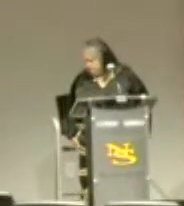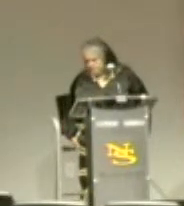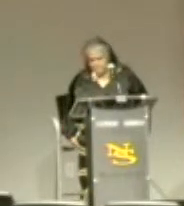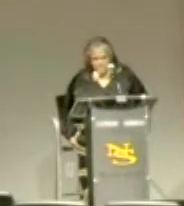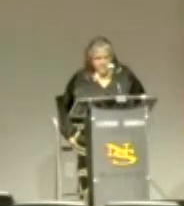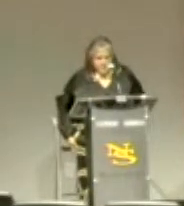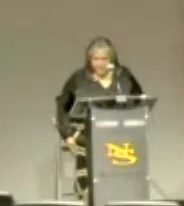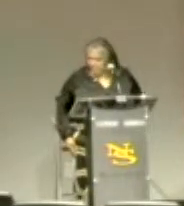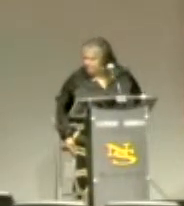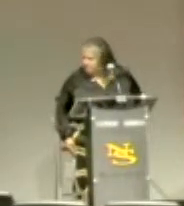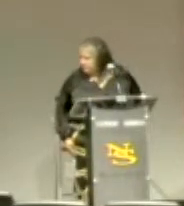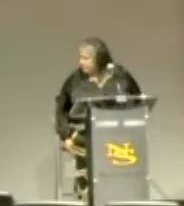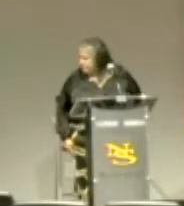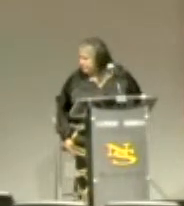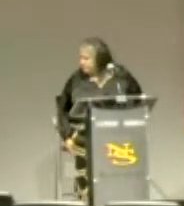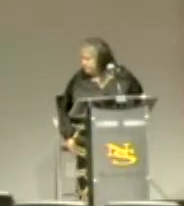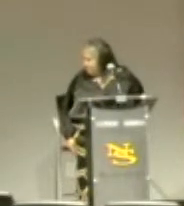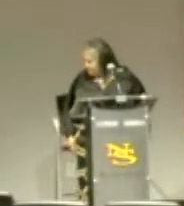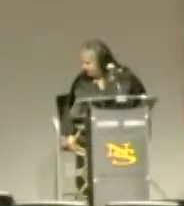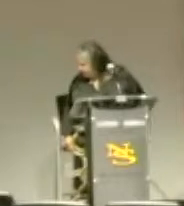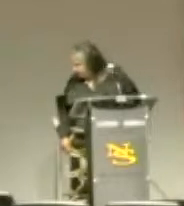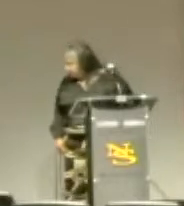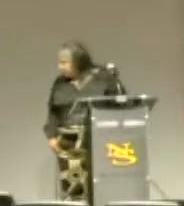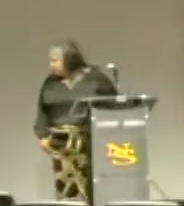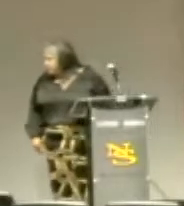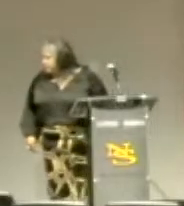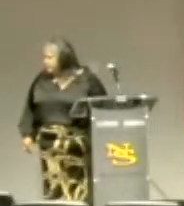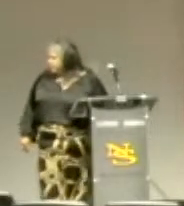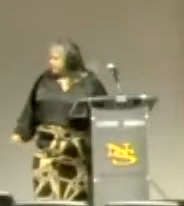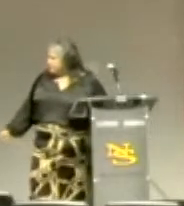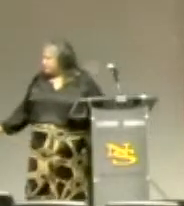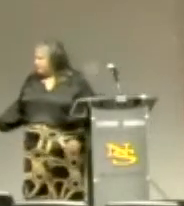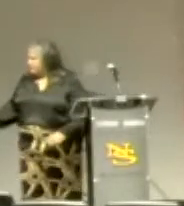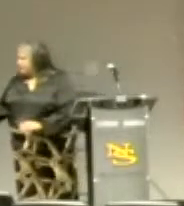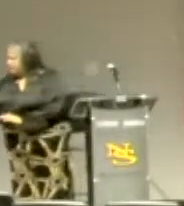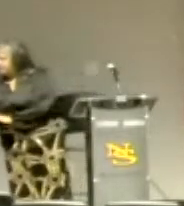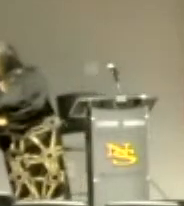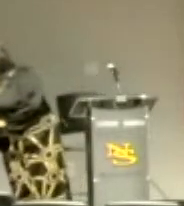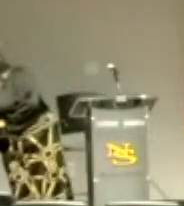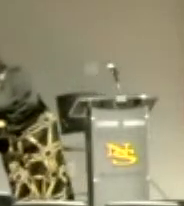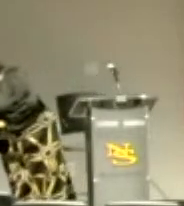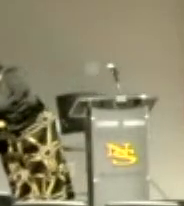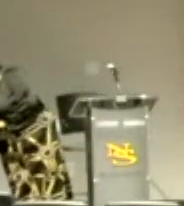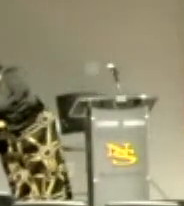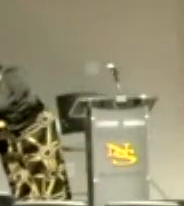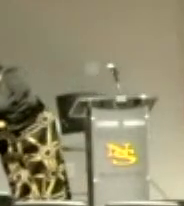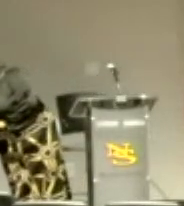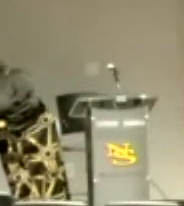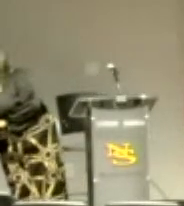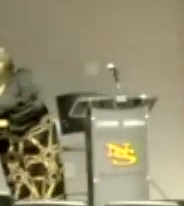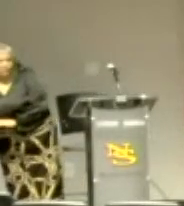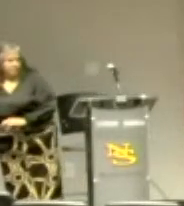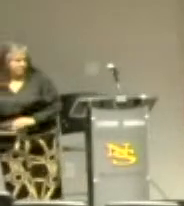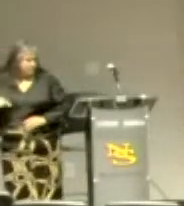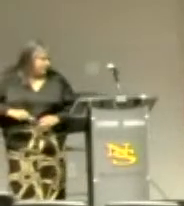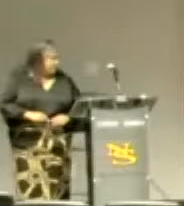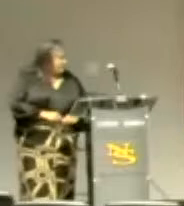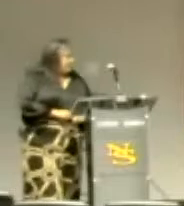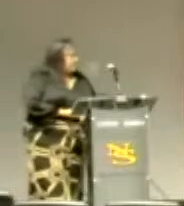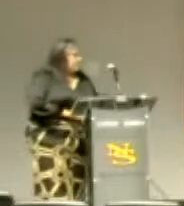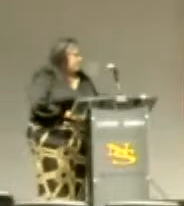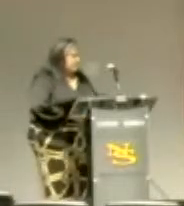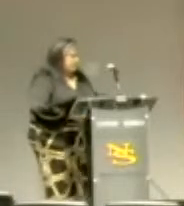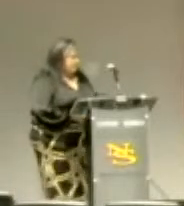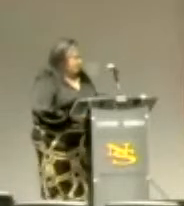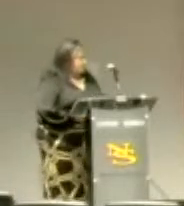Thank you so much. My name is Dr. Layla Pazzargatti. I am an associate professor in English, the Napatla Summer Bridge